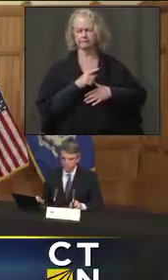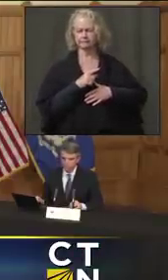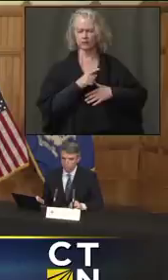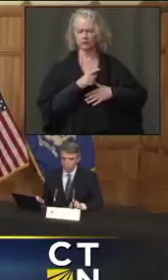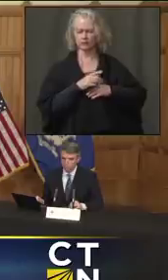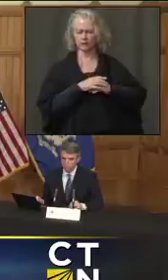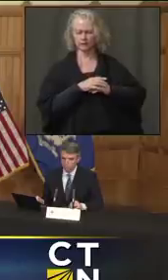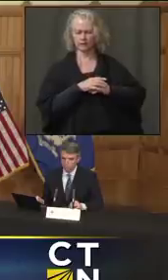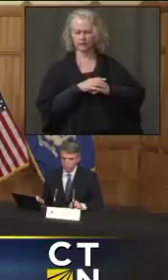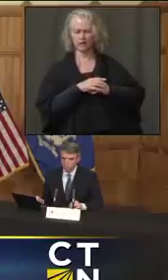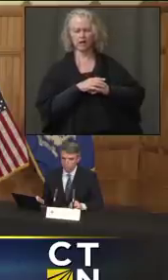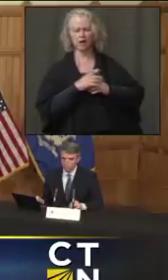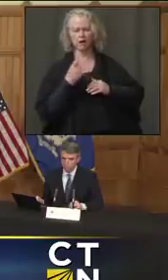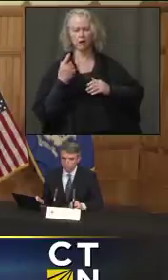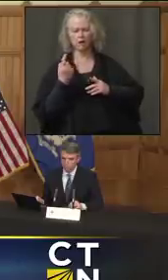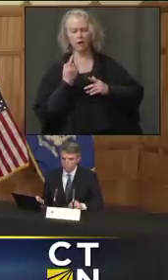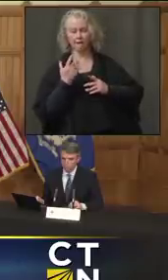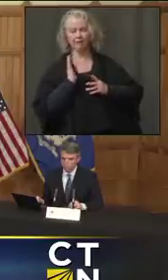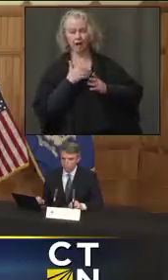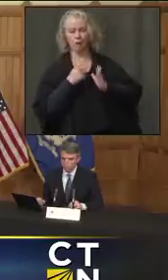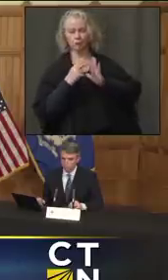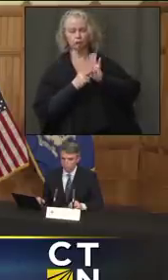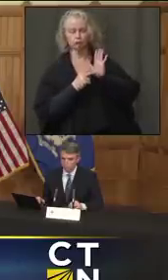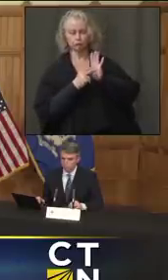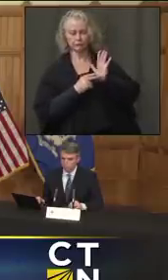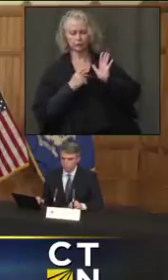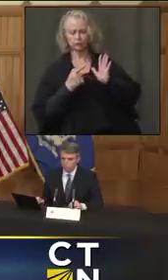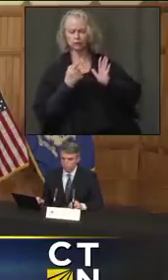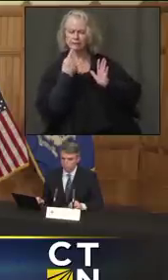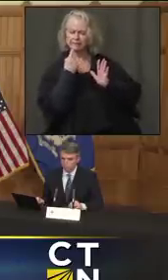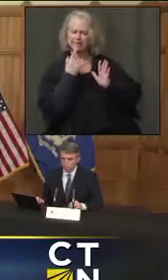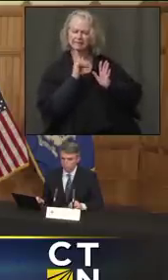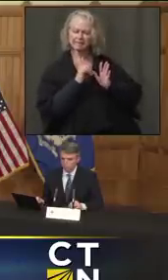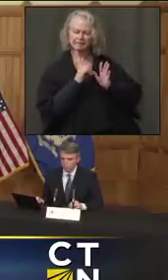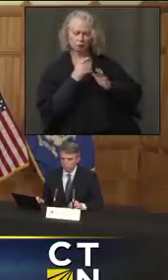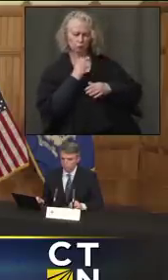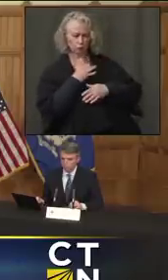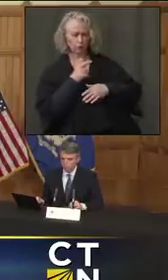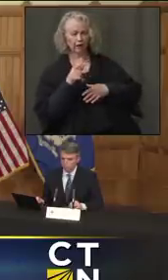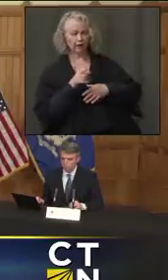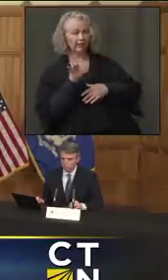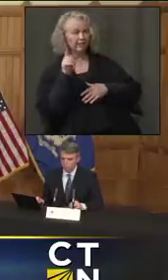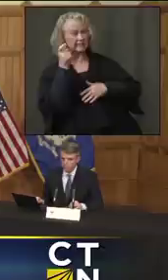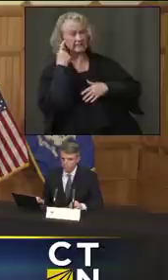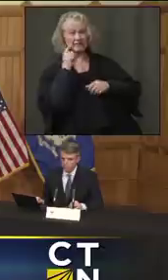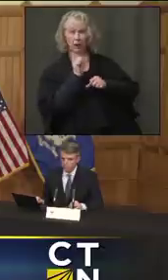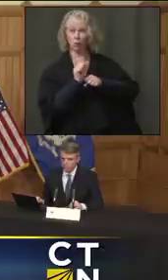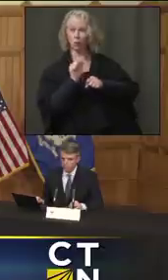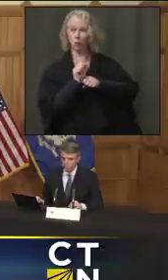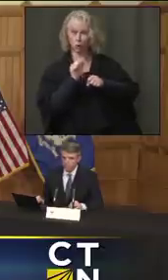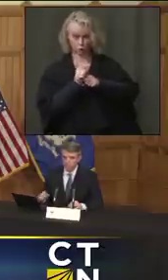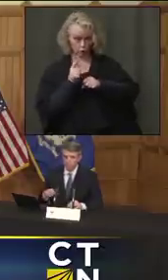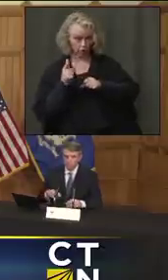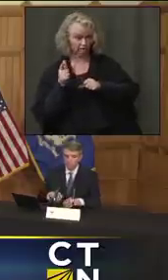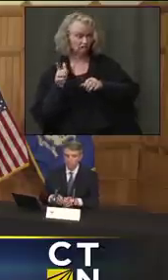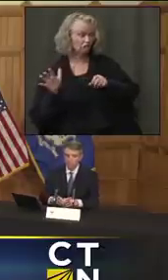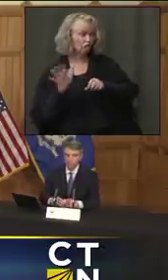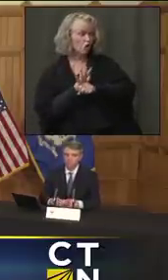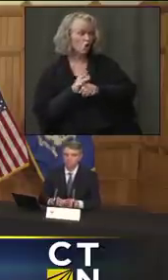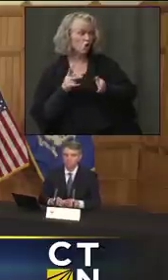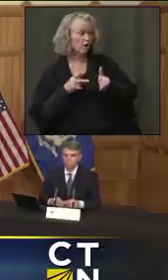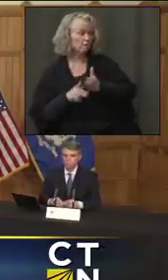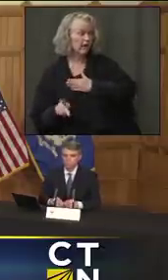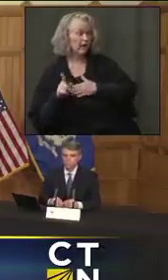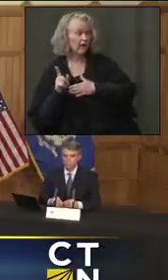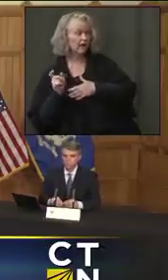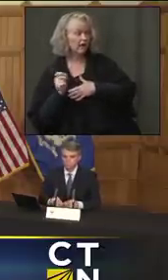The readers want to know, are state employees receiving their full salary? So perhaps you guys could explain how state employees are